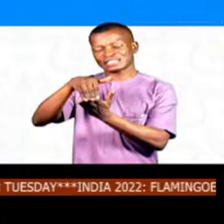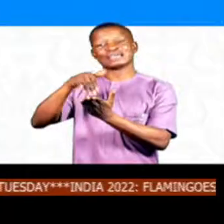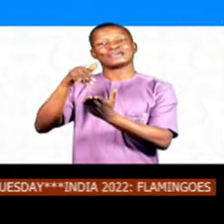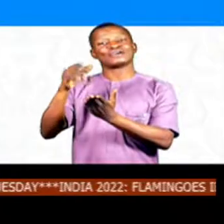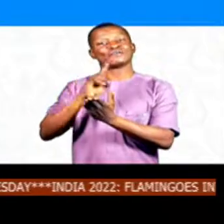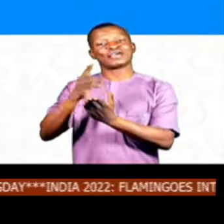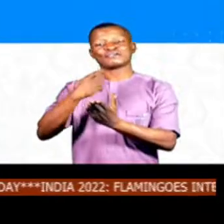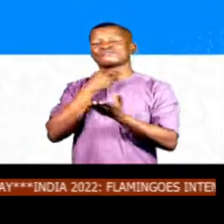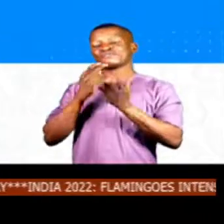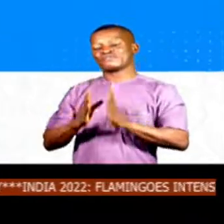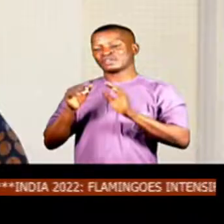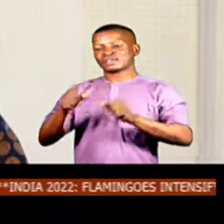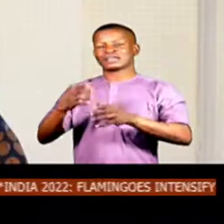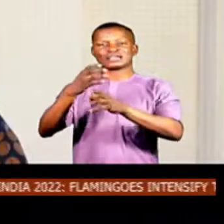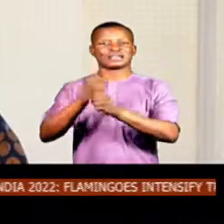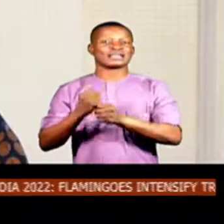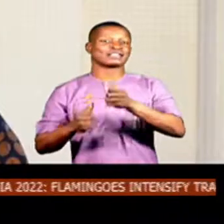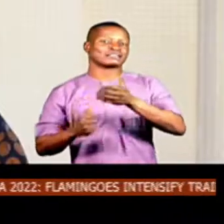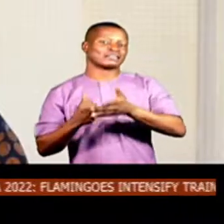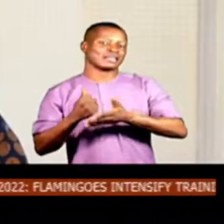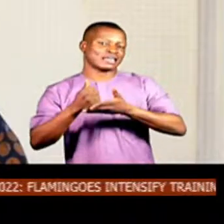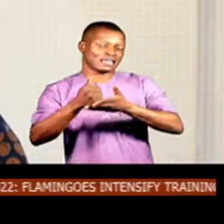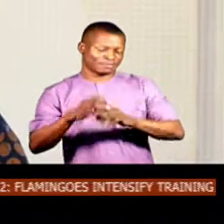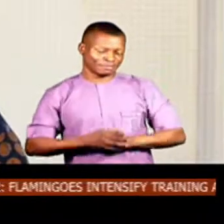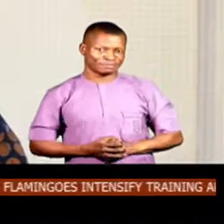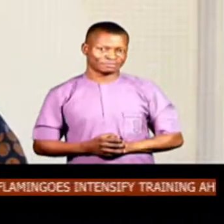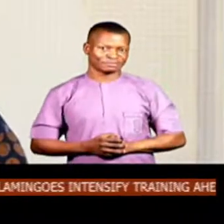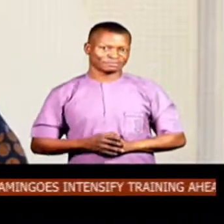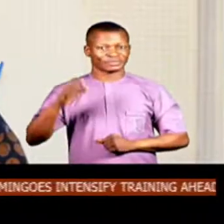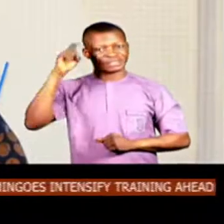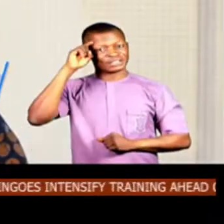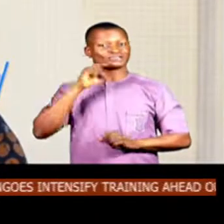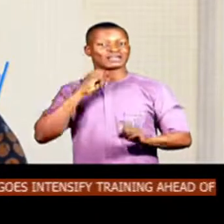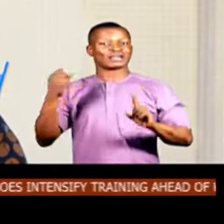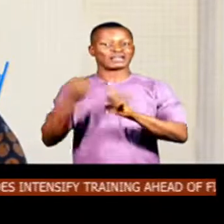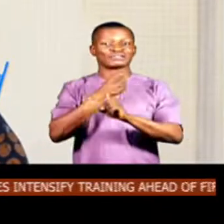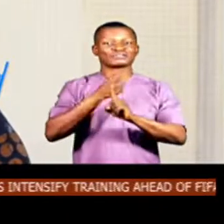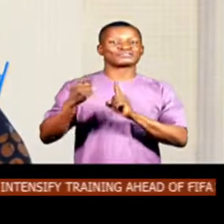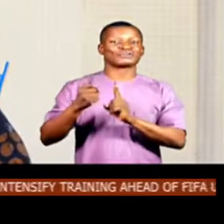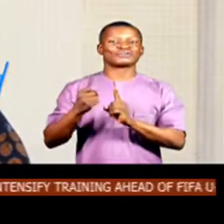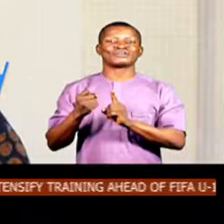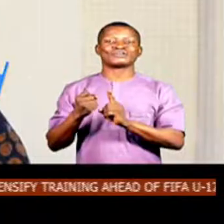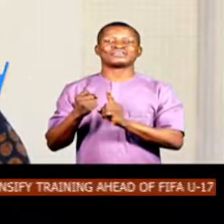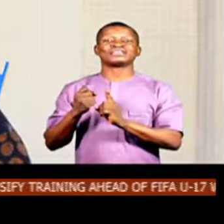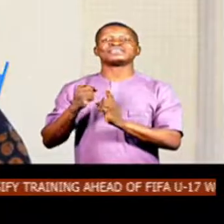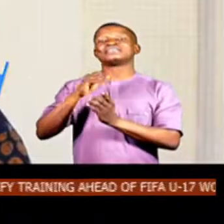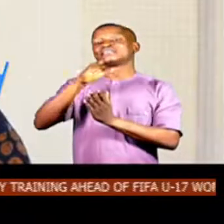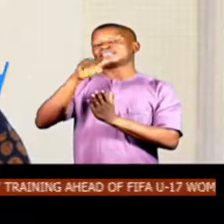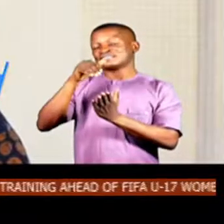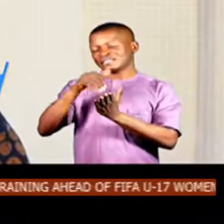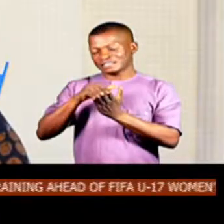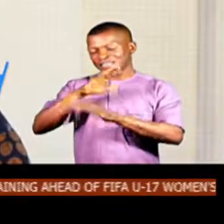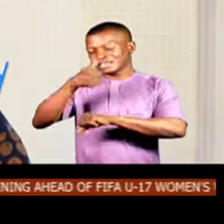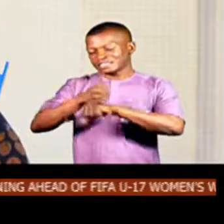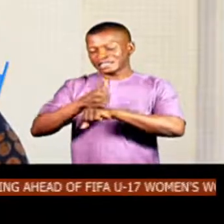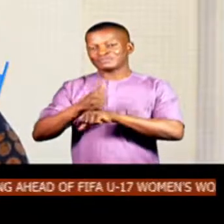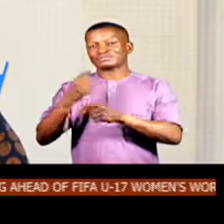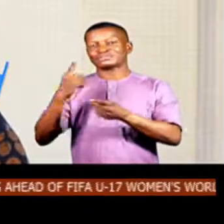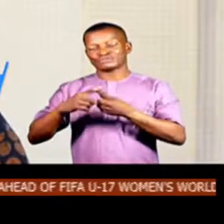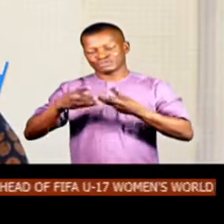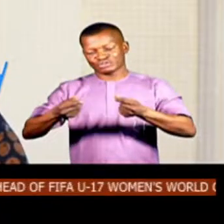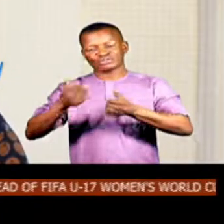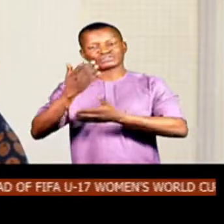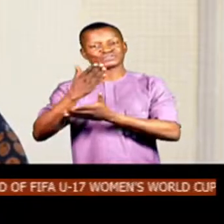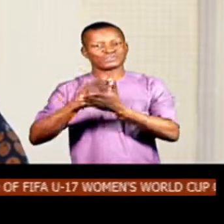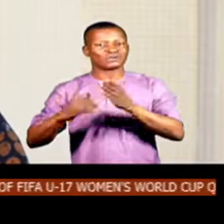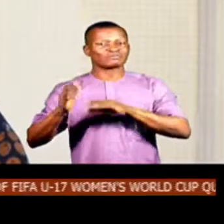where victims can access help. Sexual assault referral centers were established to address some of the gaps in